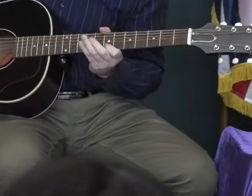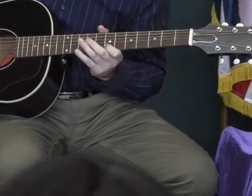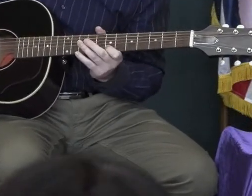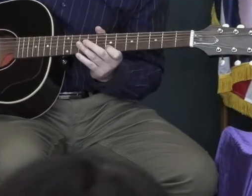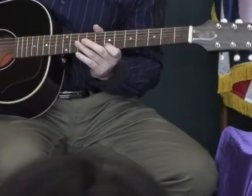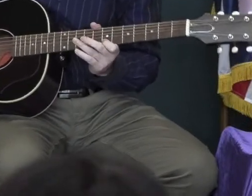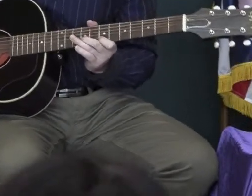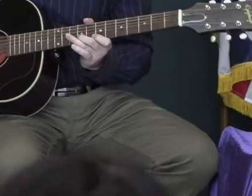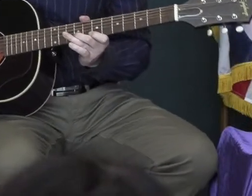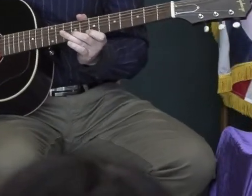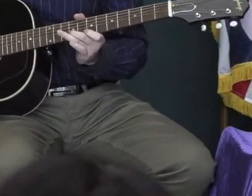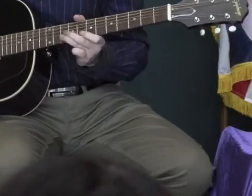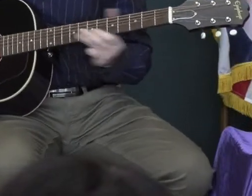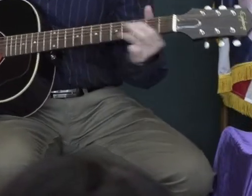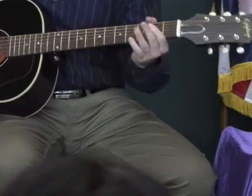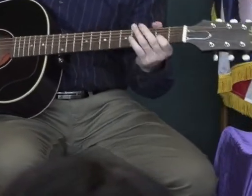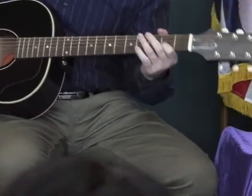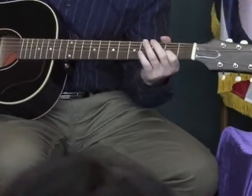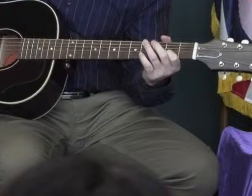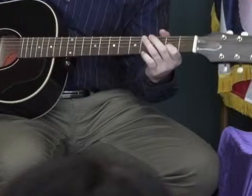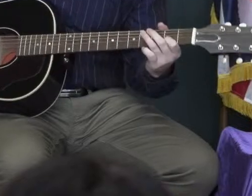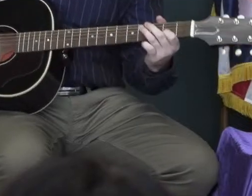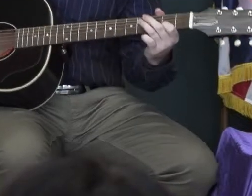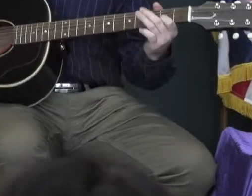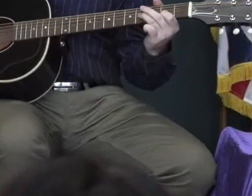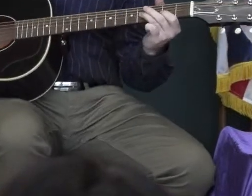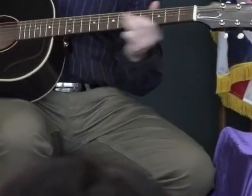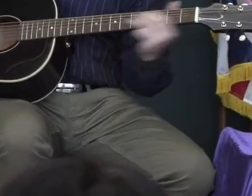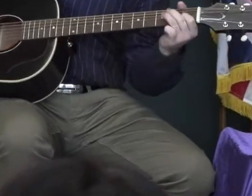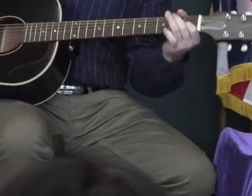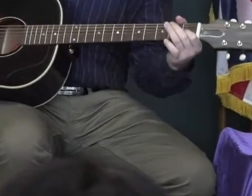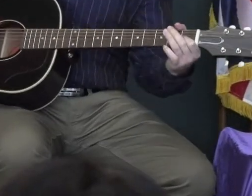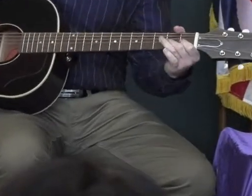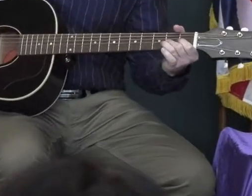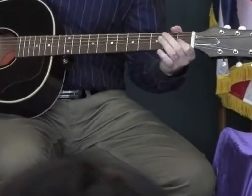Oh, you're a born tragedy.